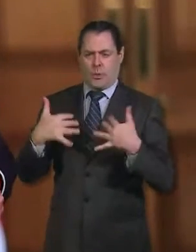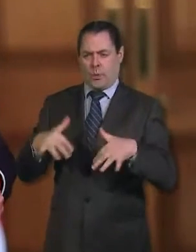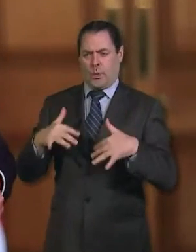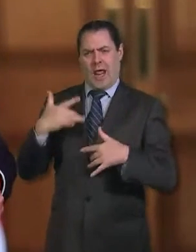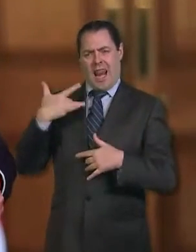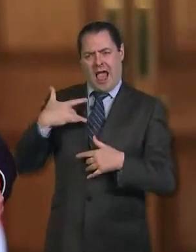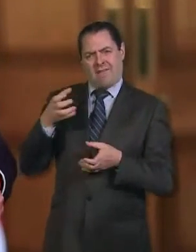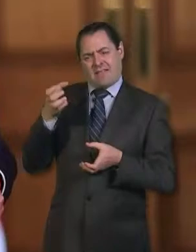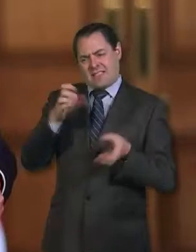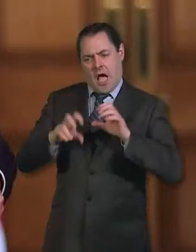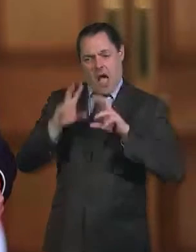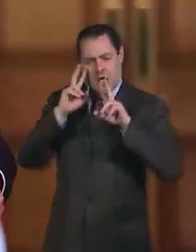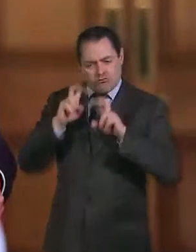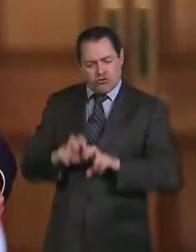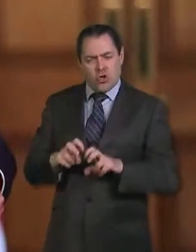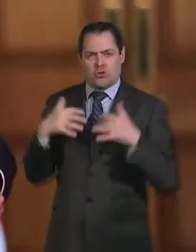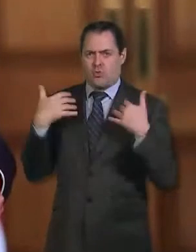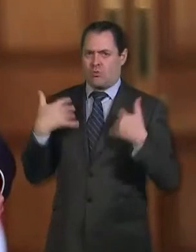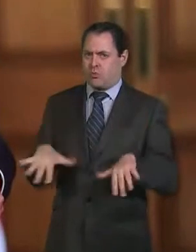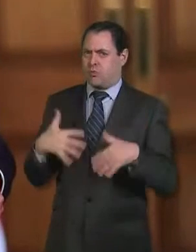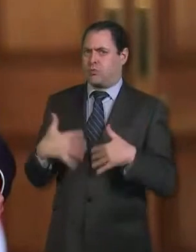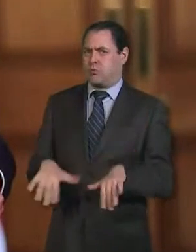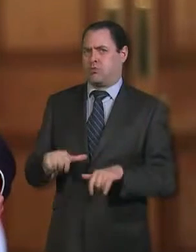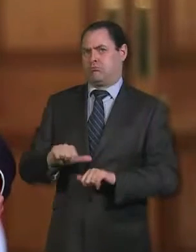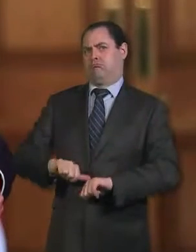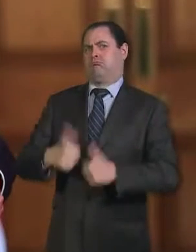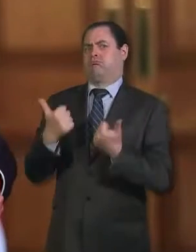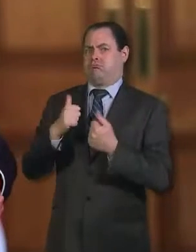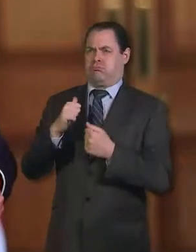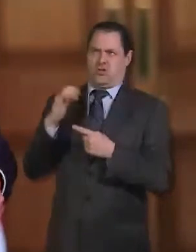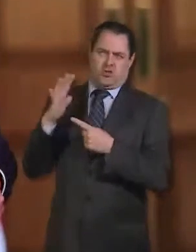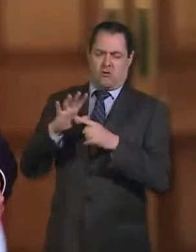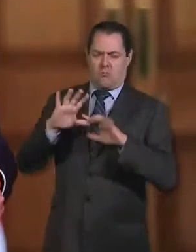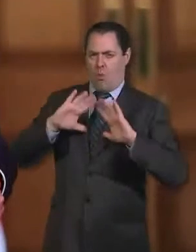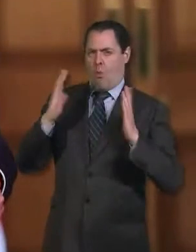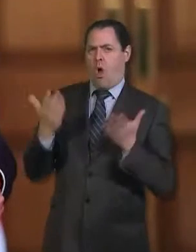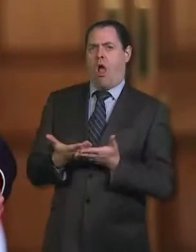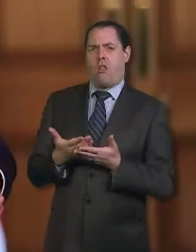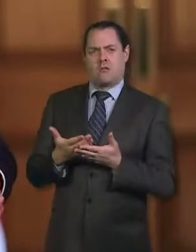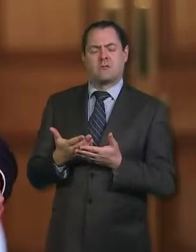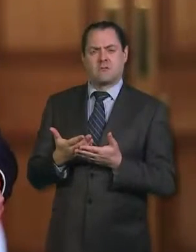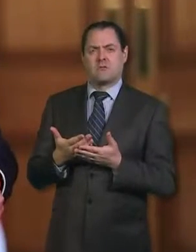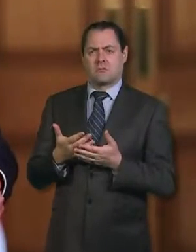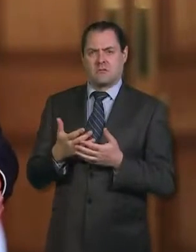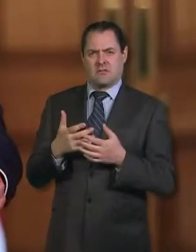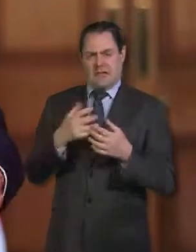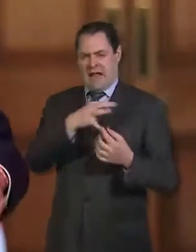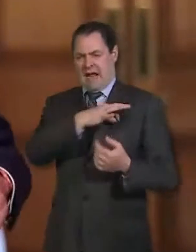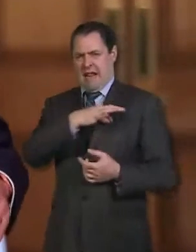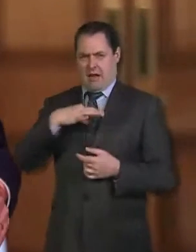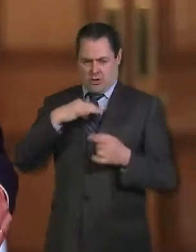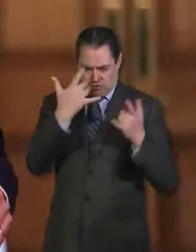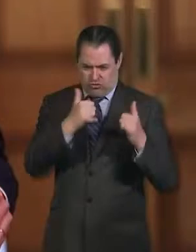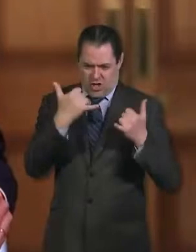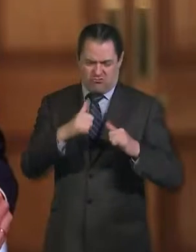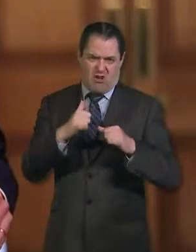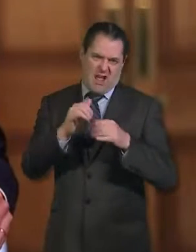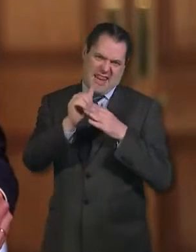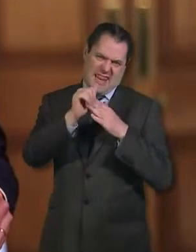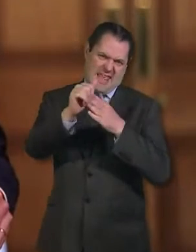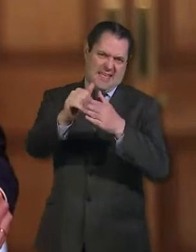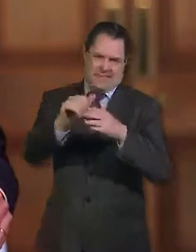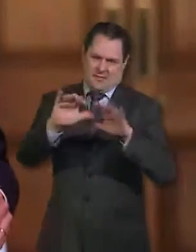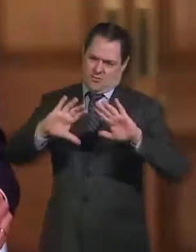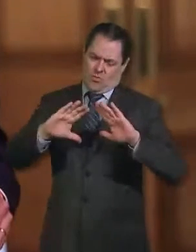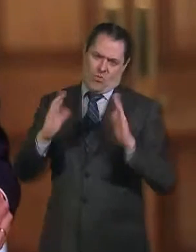sciences research. And we're leading the world in the clinical trials that are being done here. As I said at this podium last week, the